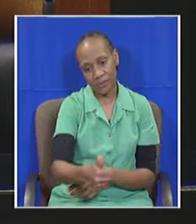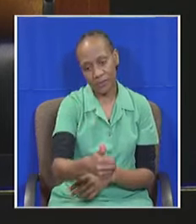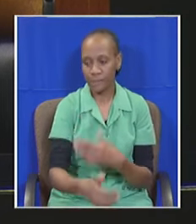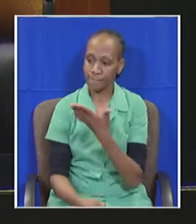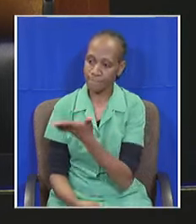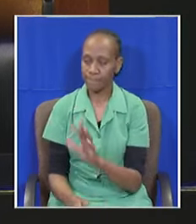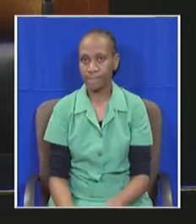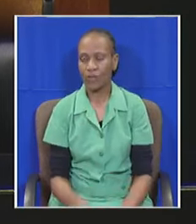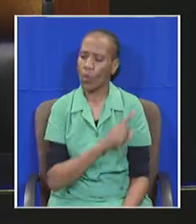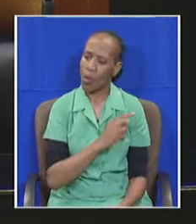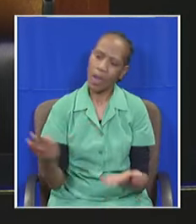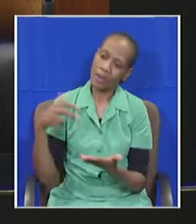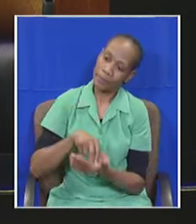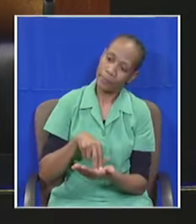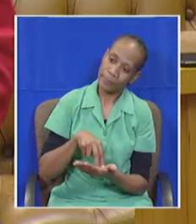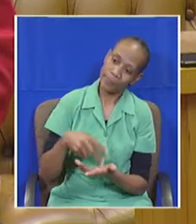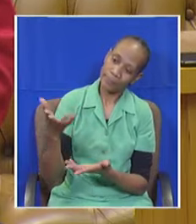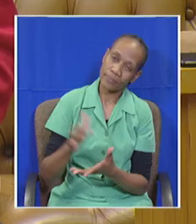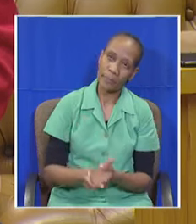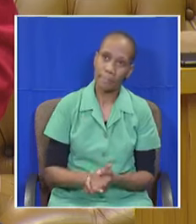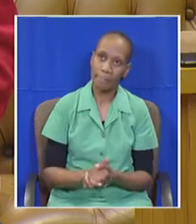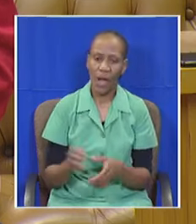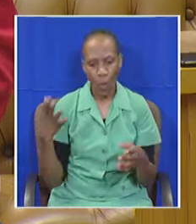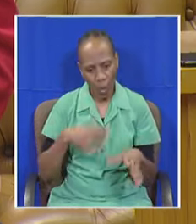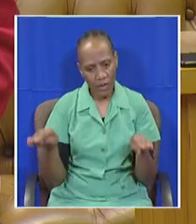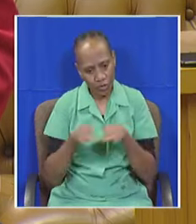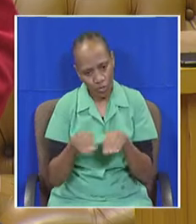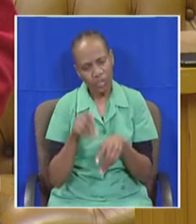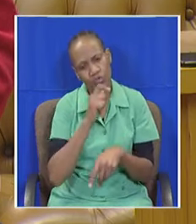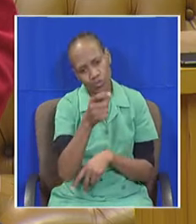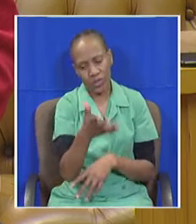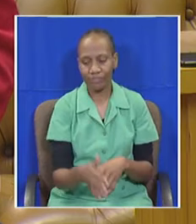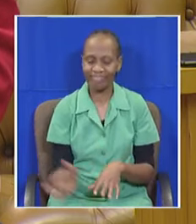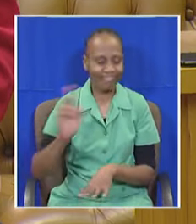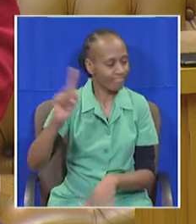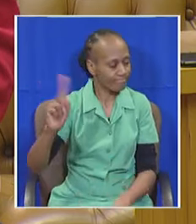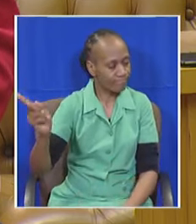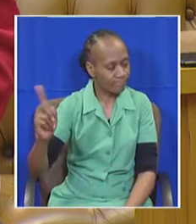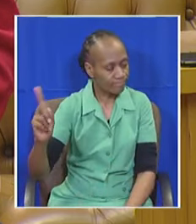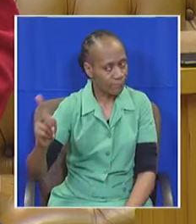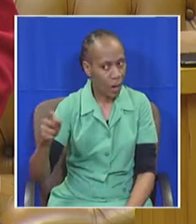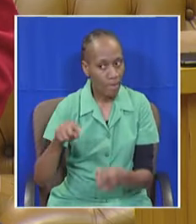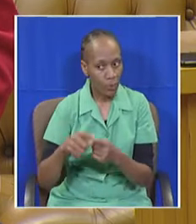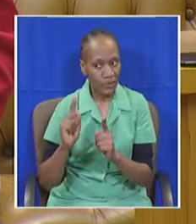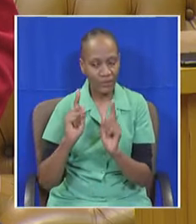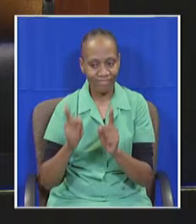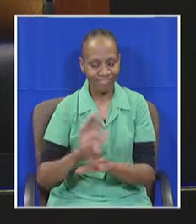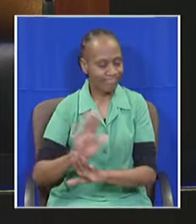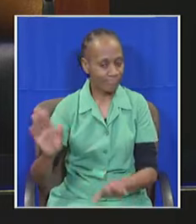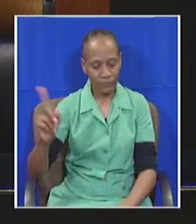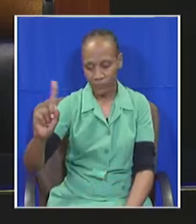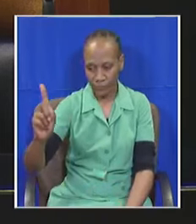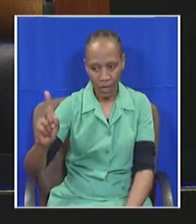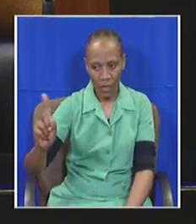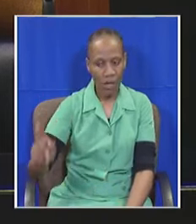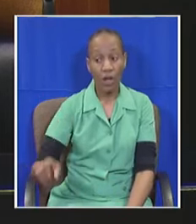Honourable, why are you rising, Honourable Member? I'm rising on correcting the truth. He's no, Honourable Member, that's not a point of order. University of that's